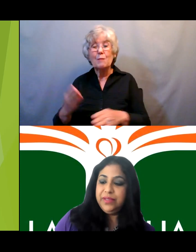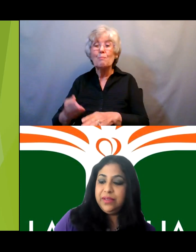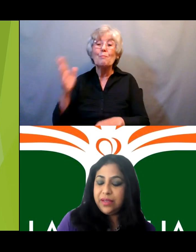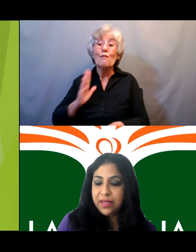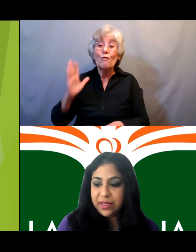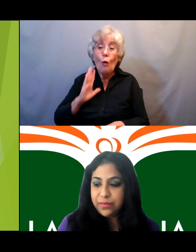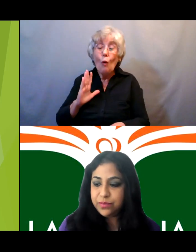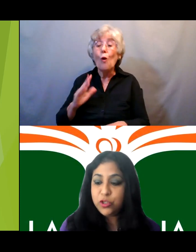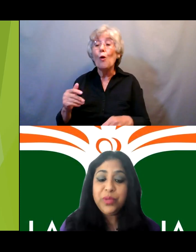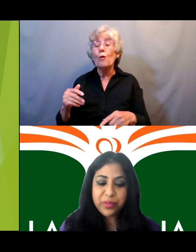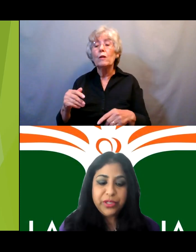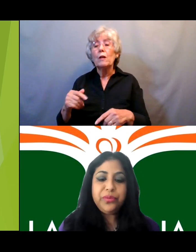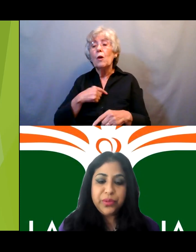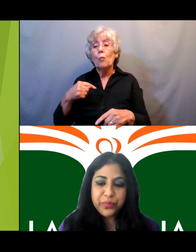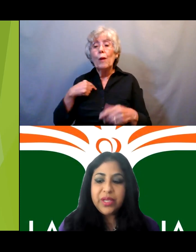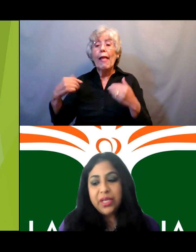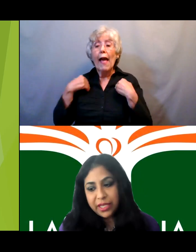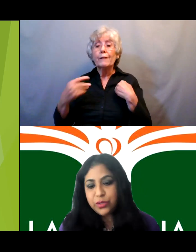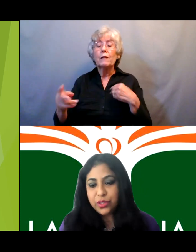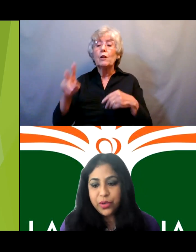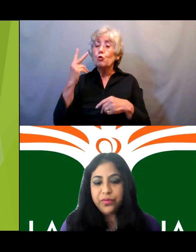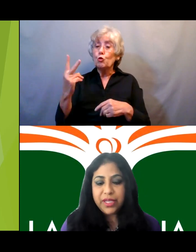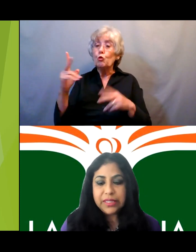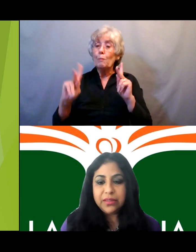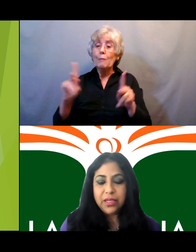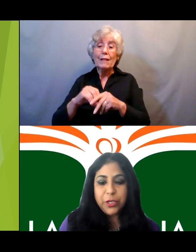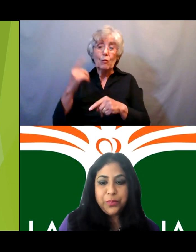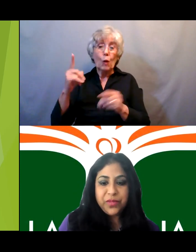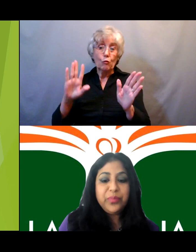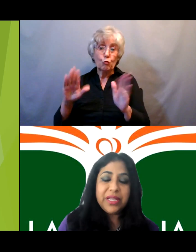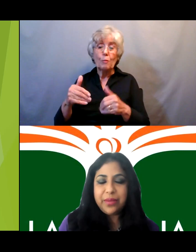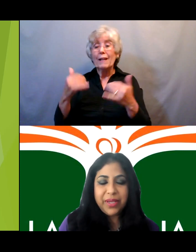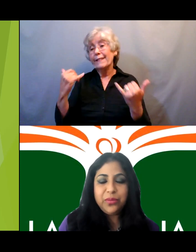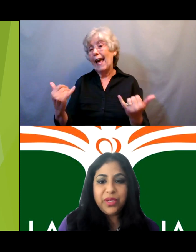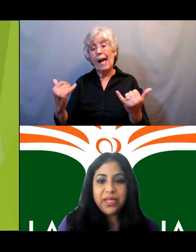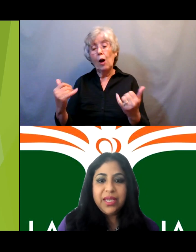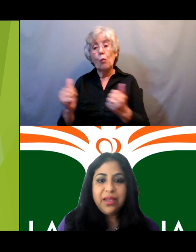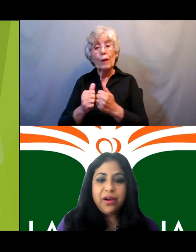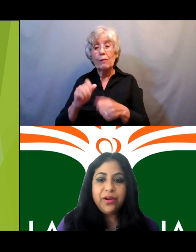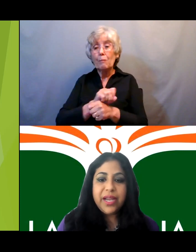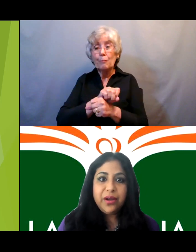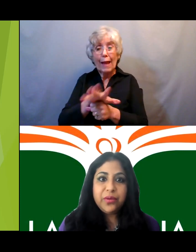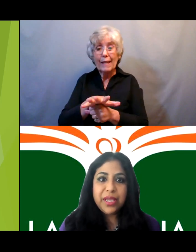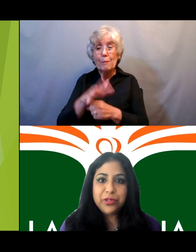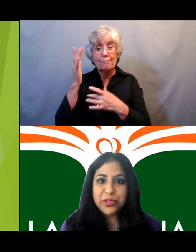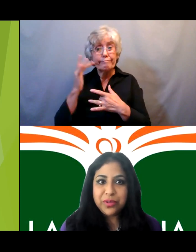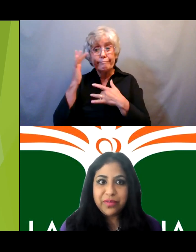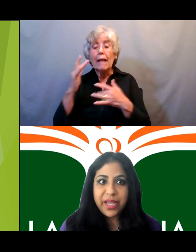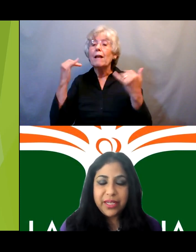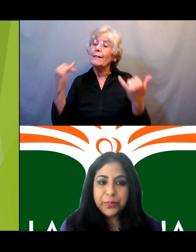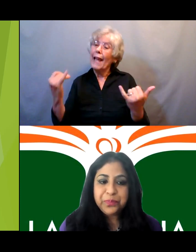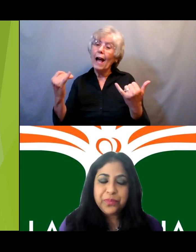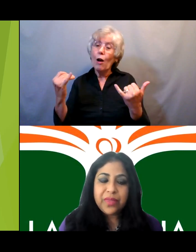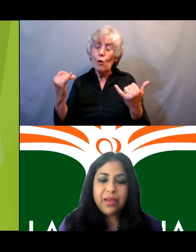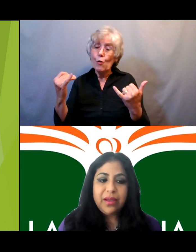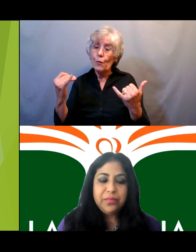have 2 people in a room, and due to COVID and the pandemic, we are now able to